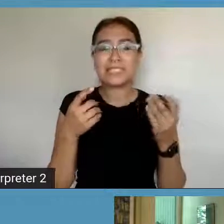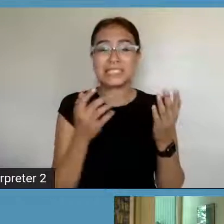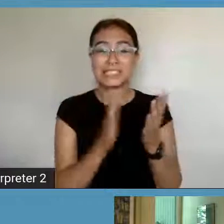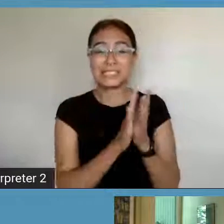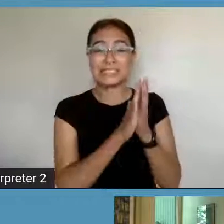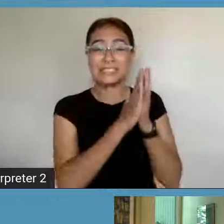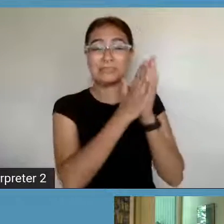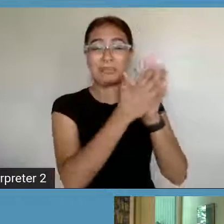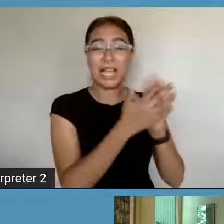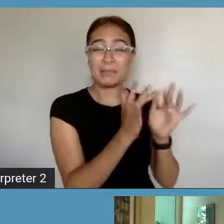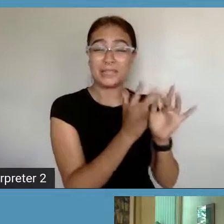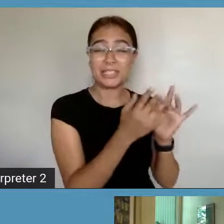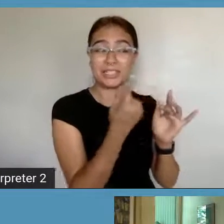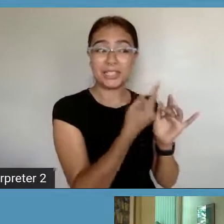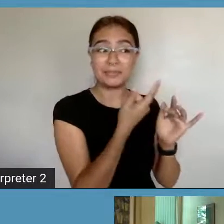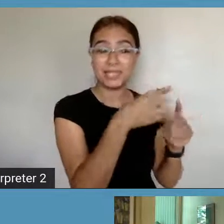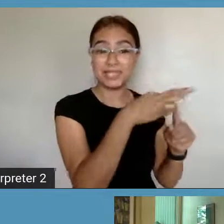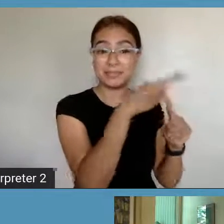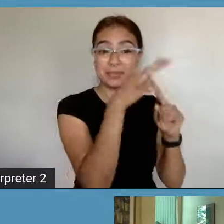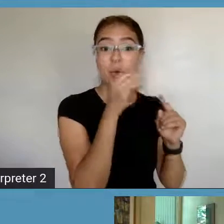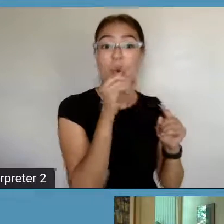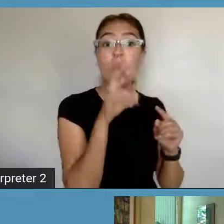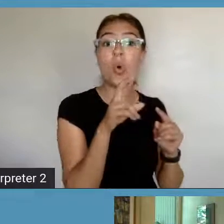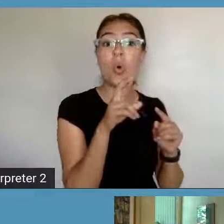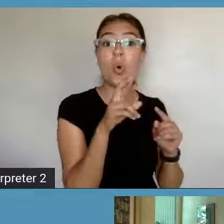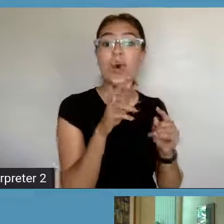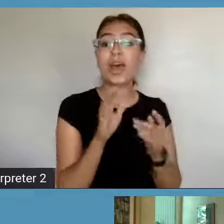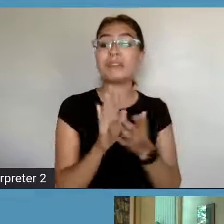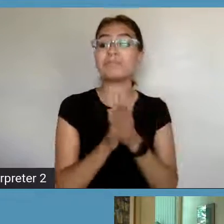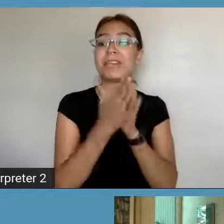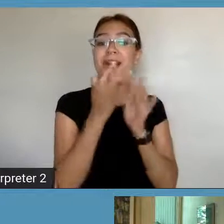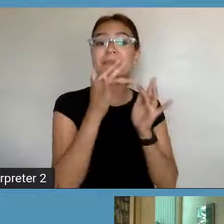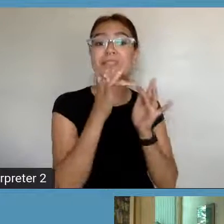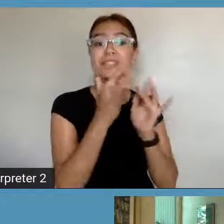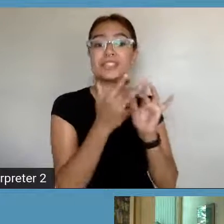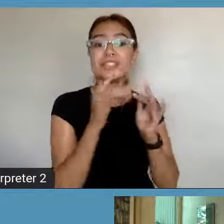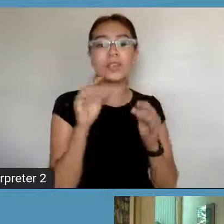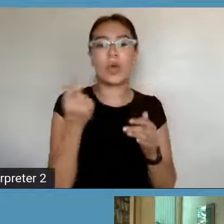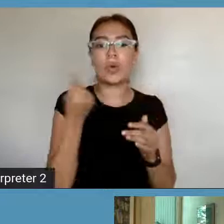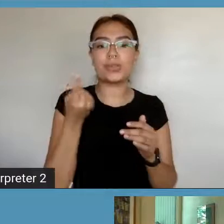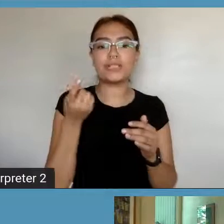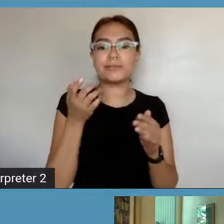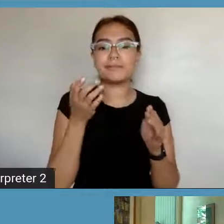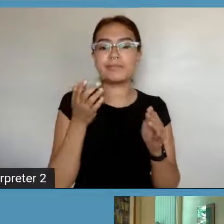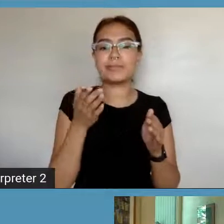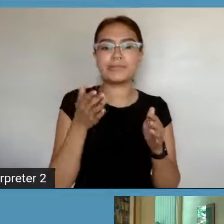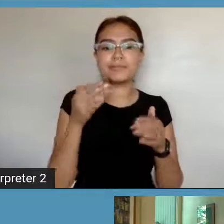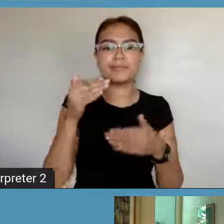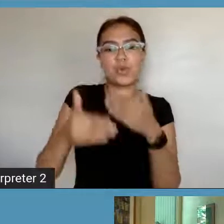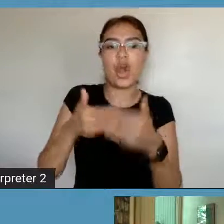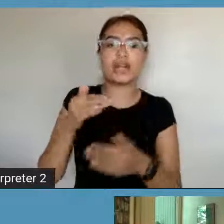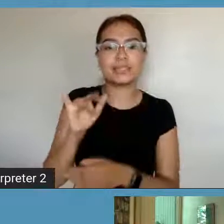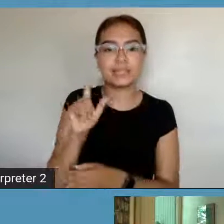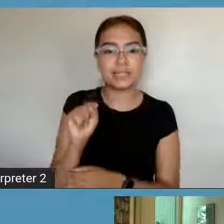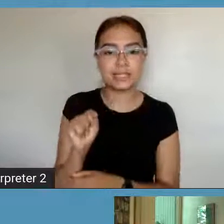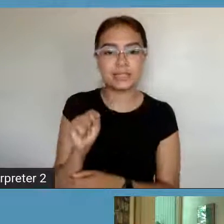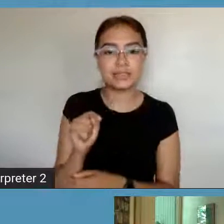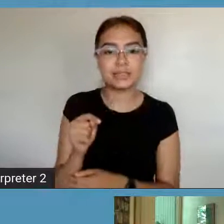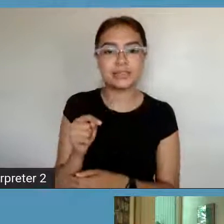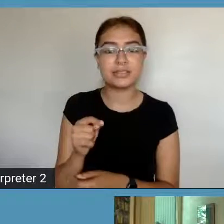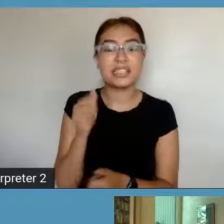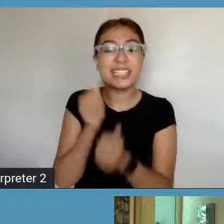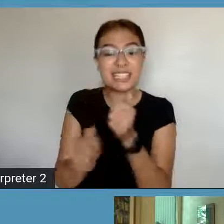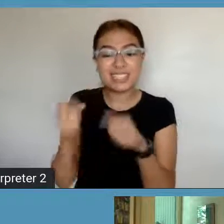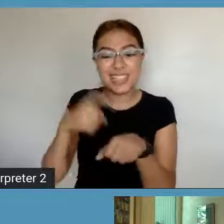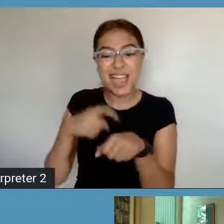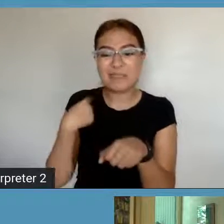something to just process it? And so every time, you know, we're making hard choices about